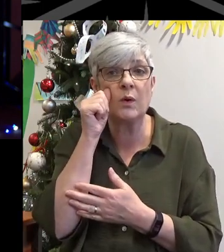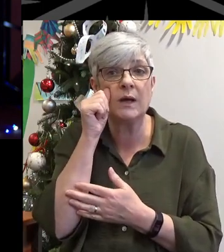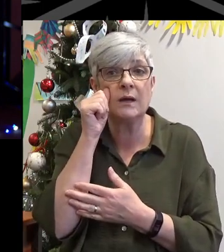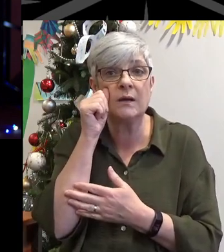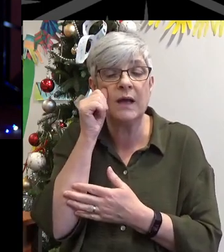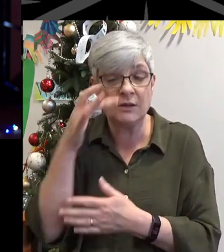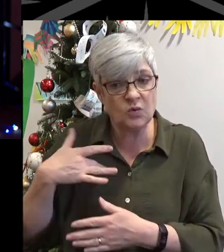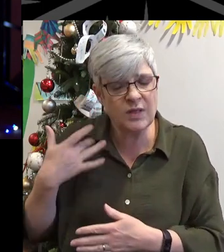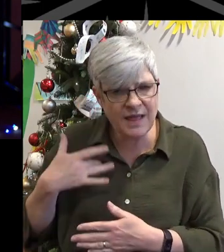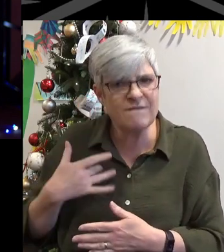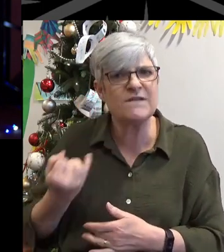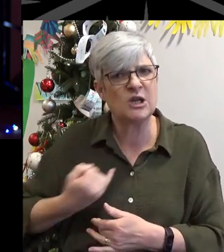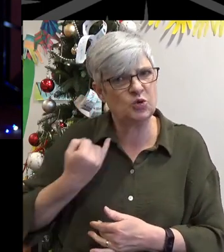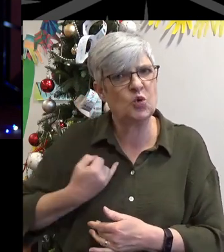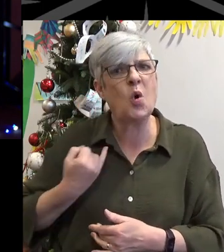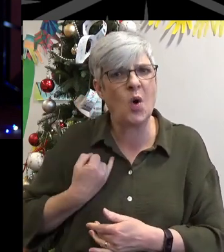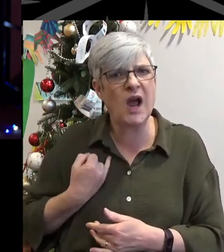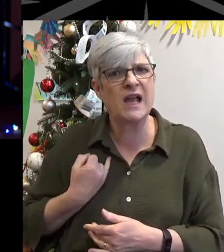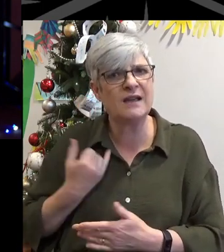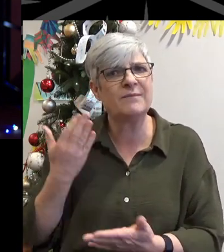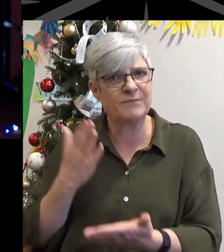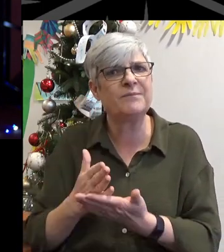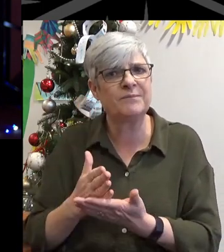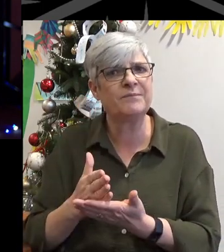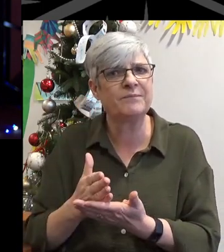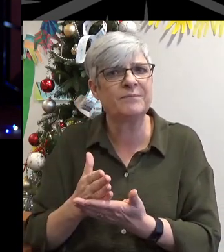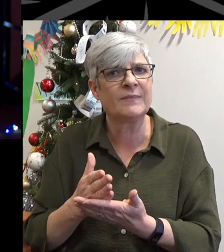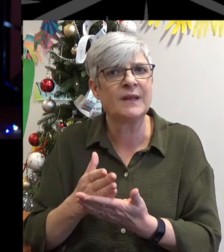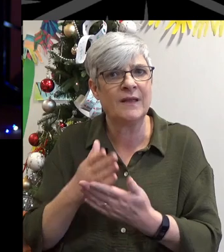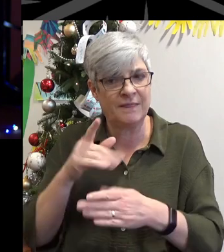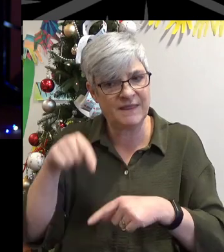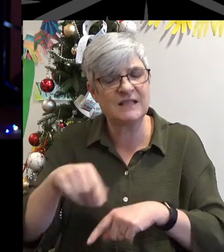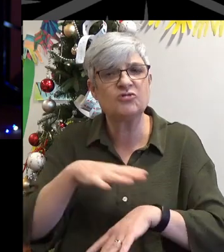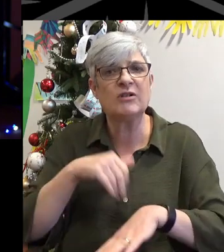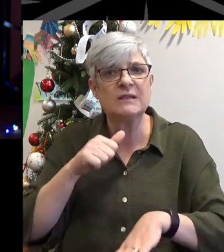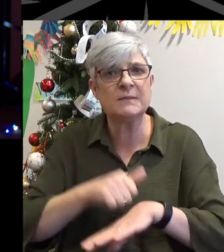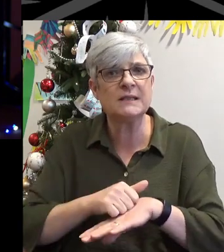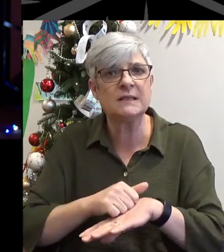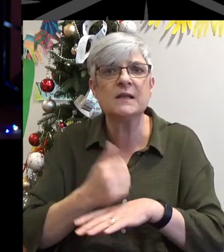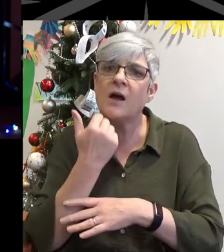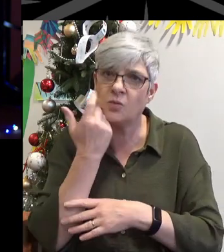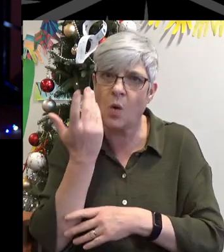And to live and enjoy that this Christmas and always.